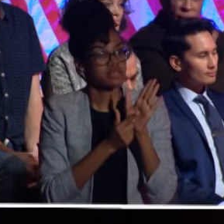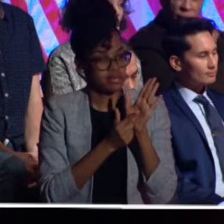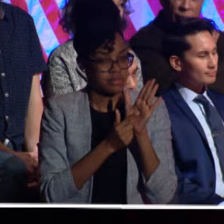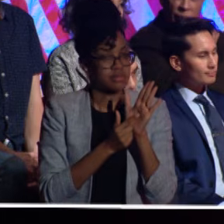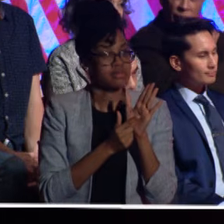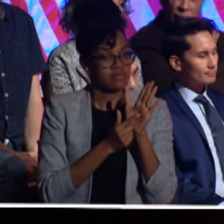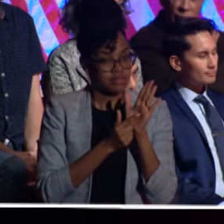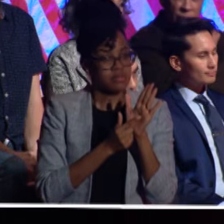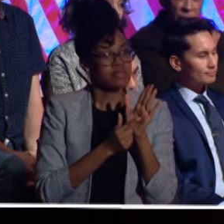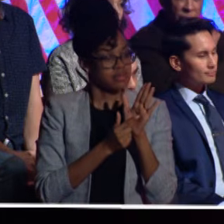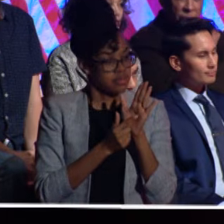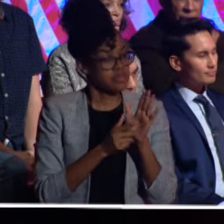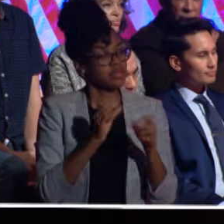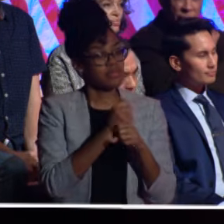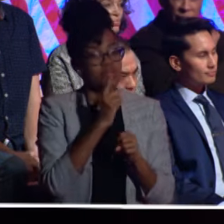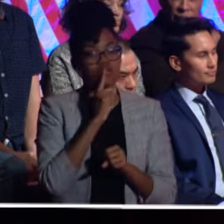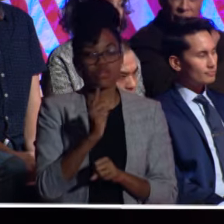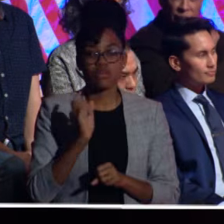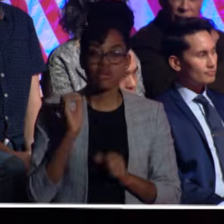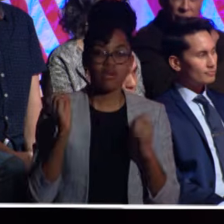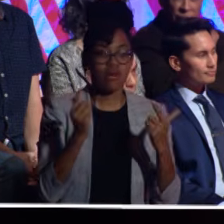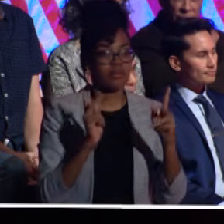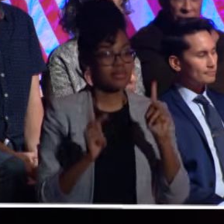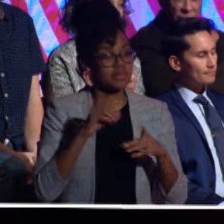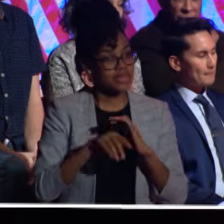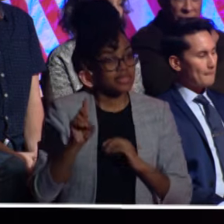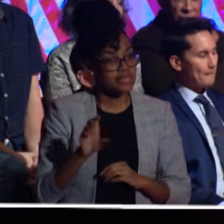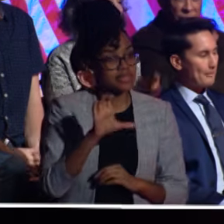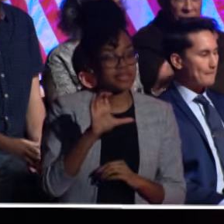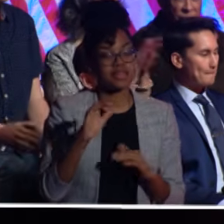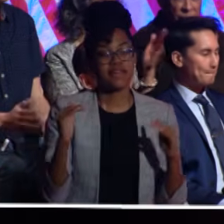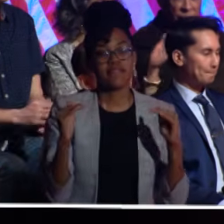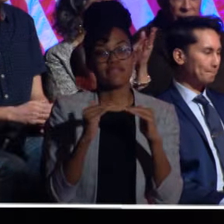process and give more Washingtonians the fair shot they need.